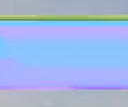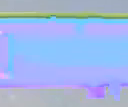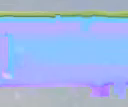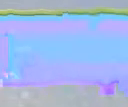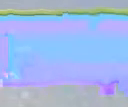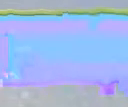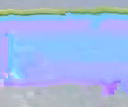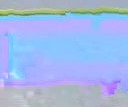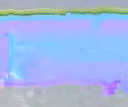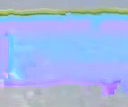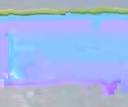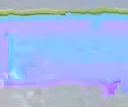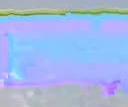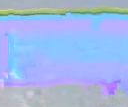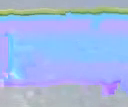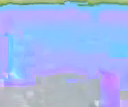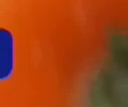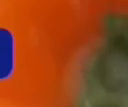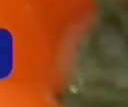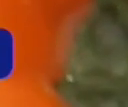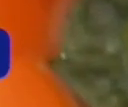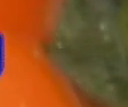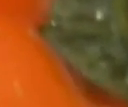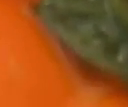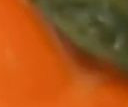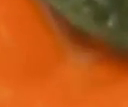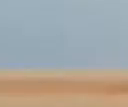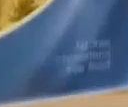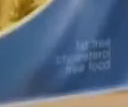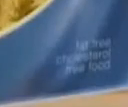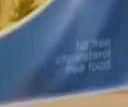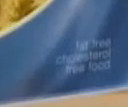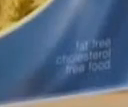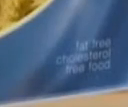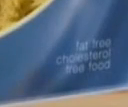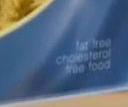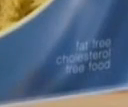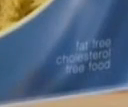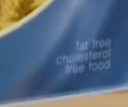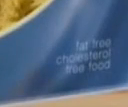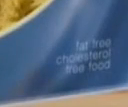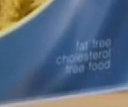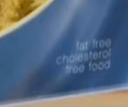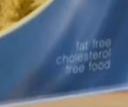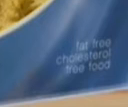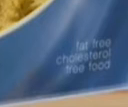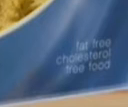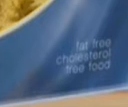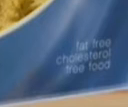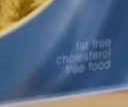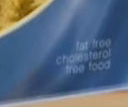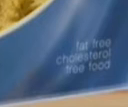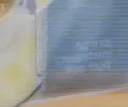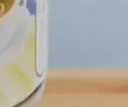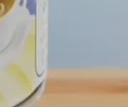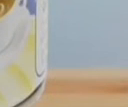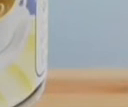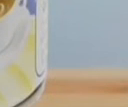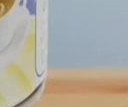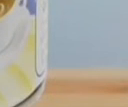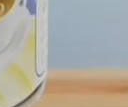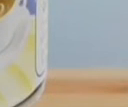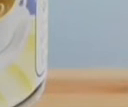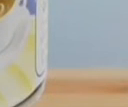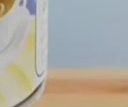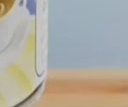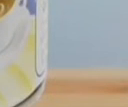Home and Super Value tote bags, 2 for $3. Best Yet cornflakes, 18 ounce, $2.69. Rainbow evaporated